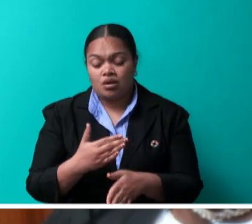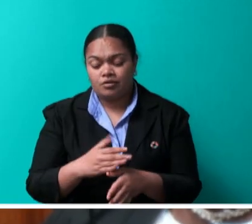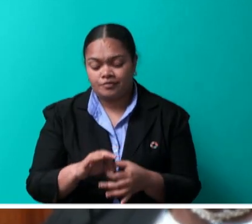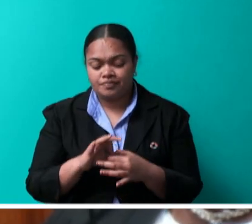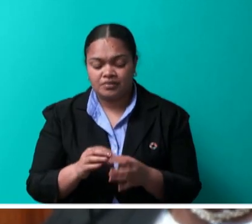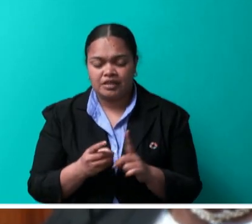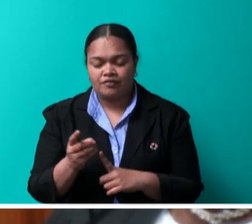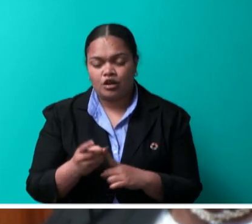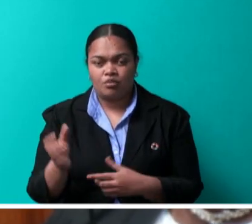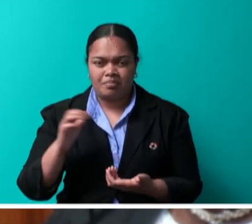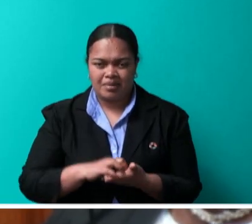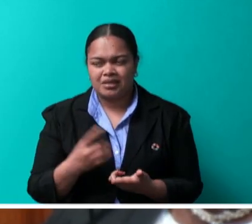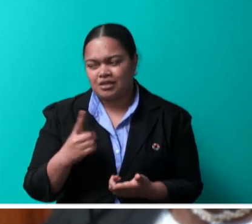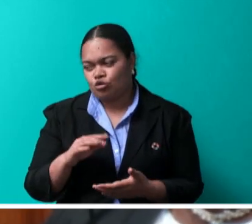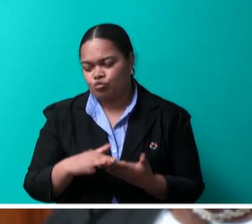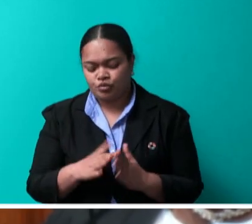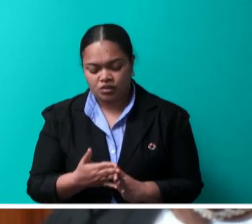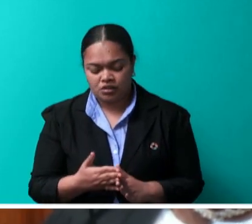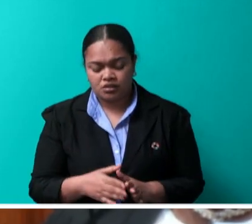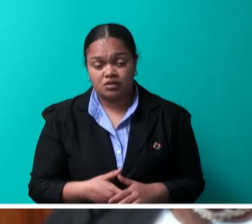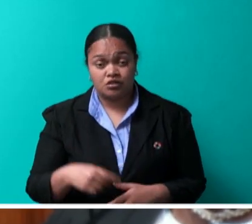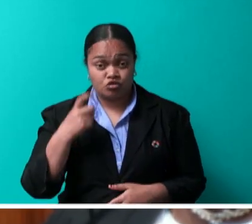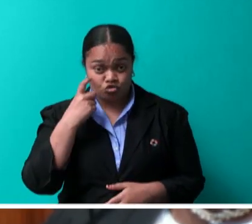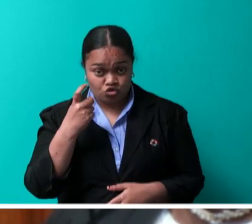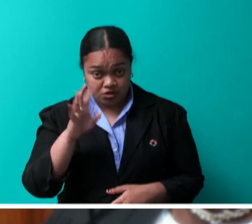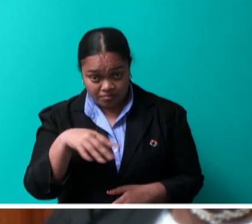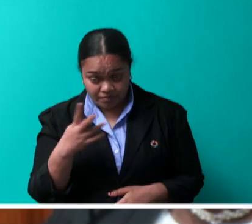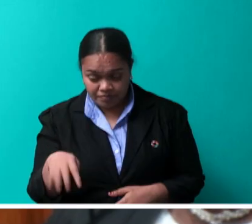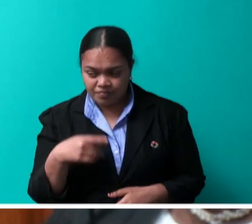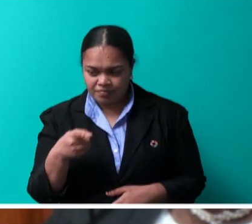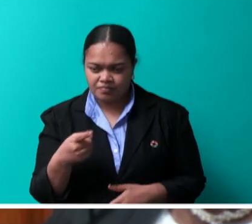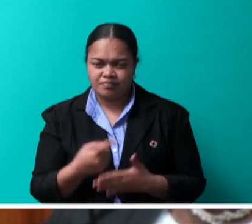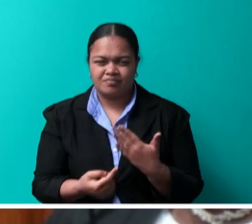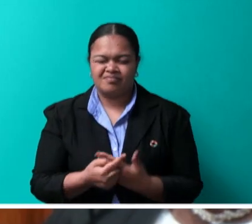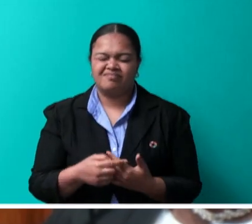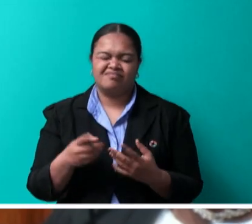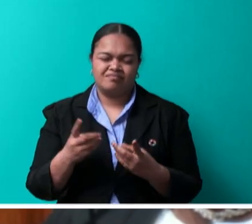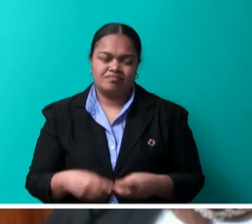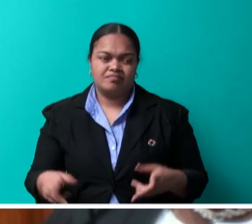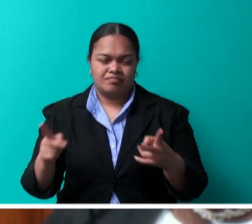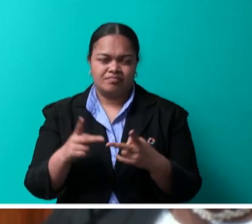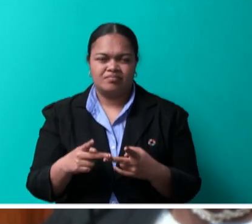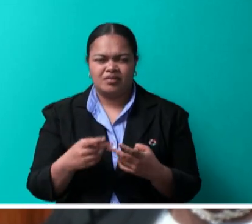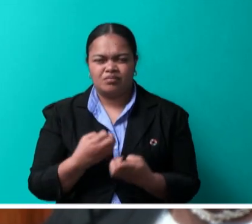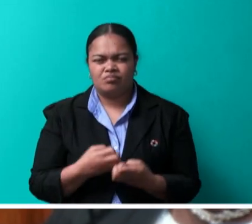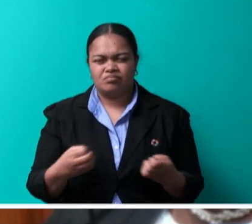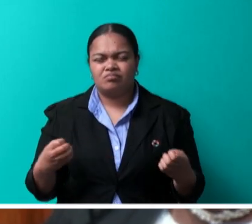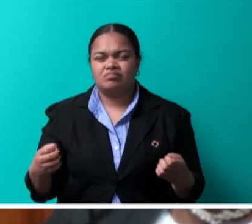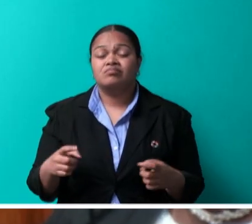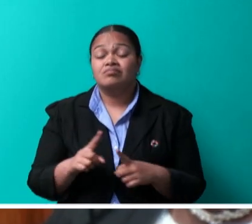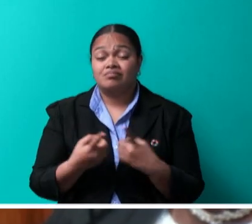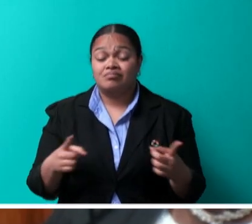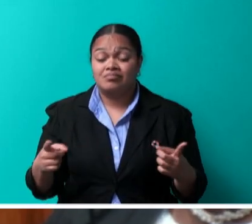development partners and communities. Treatment has become increasingly decentralized, while procurement systems continue